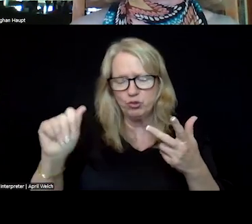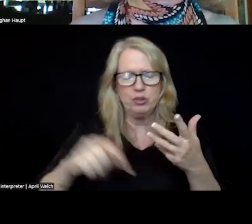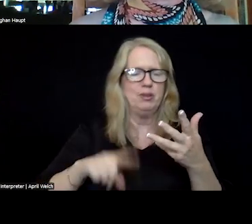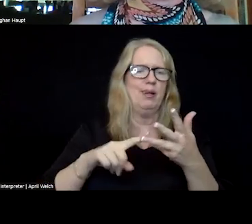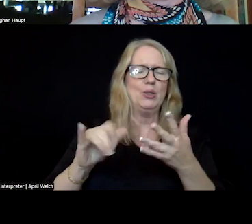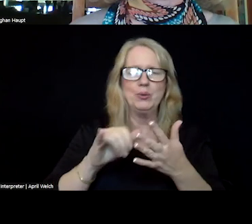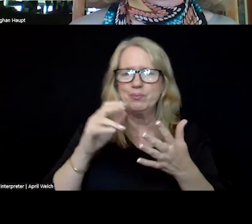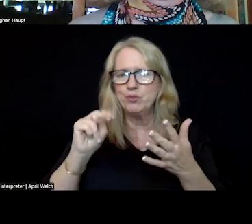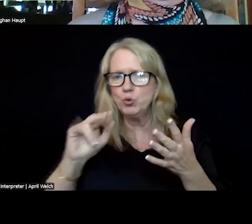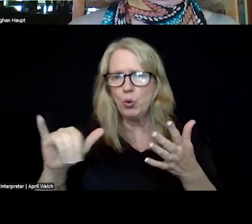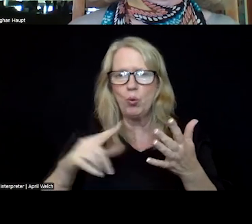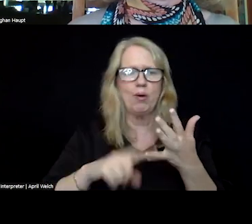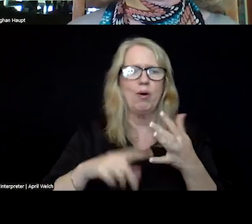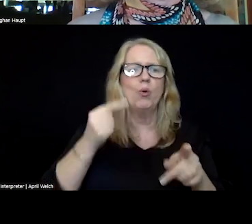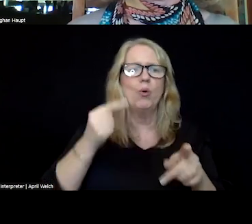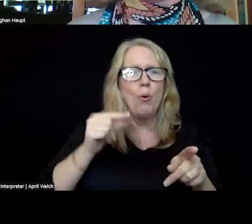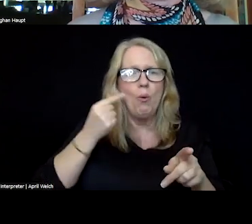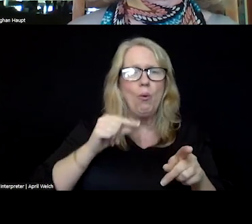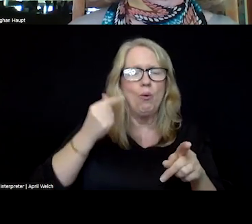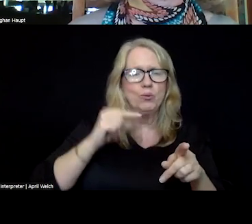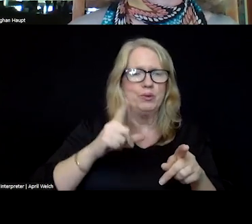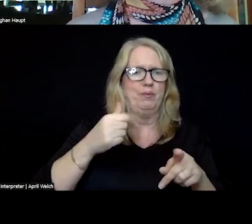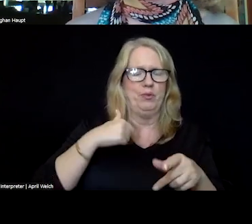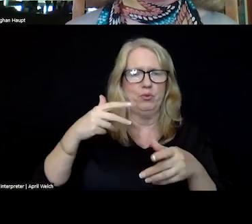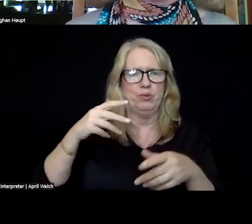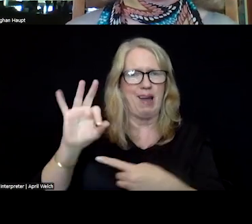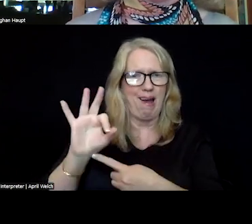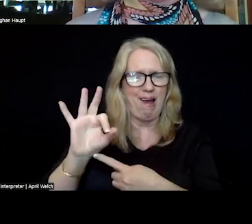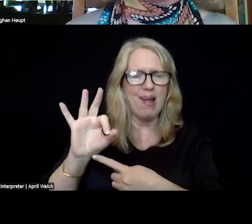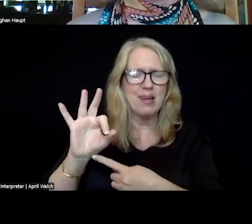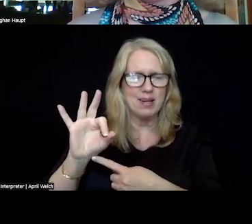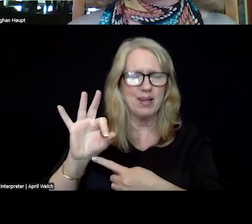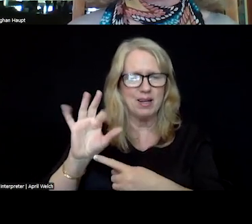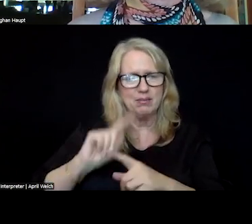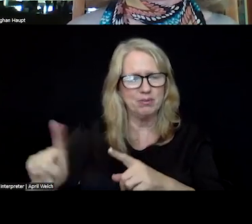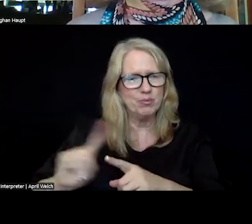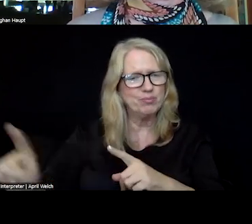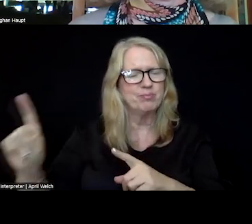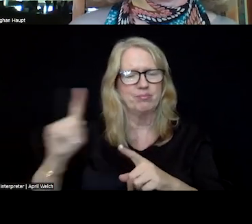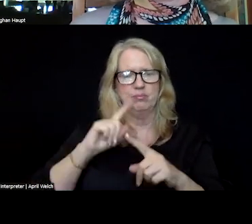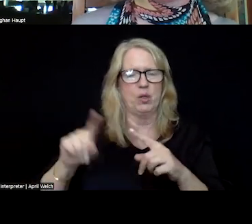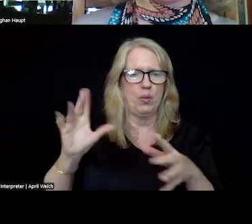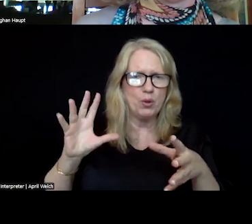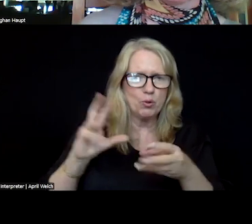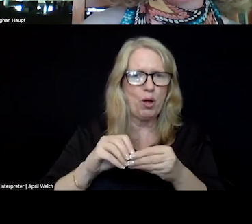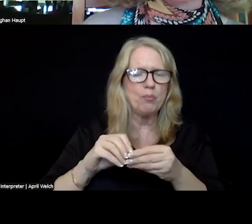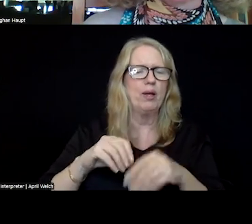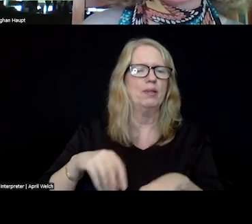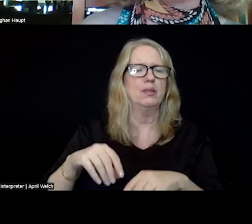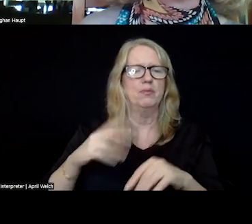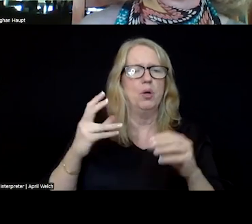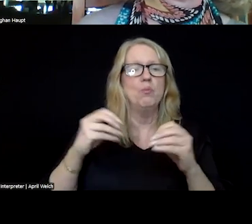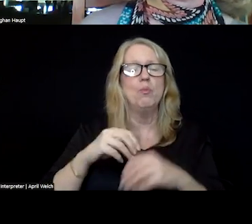of course, the ones in gold, there are 9 of them, are comprehensive, and the ones that have a more